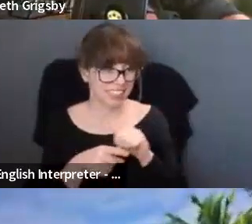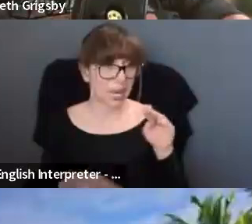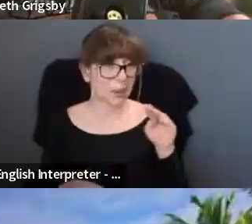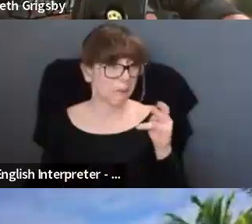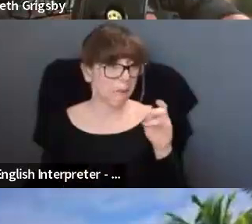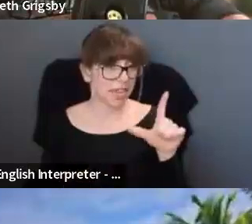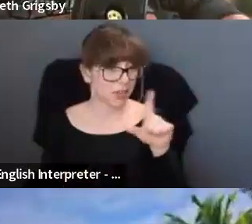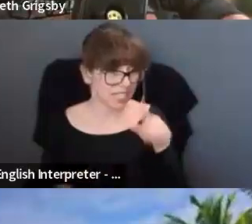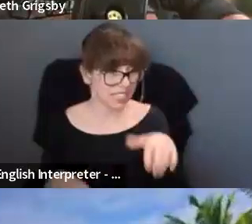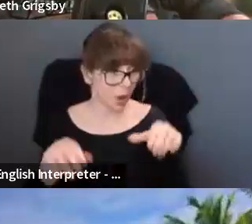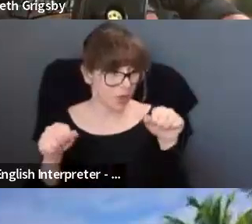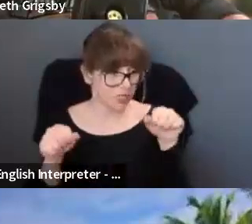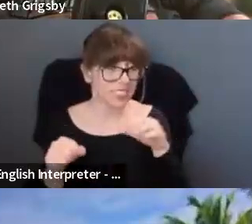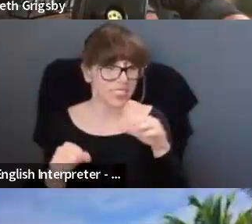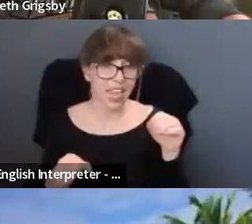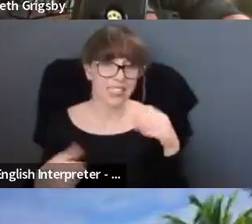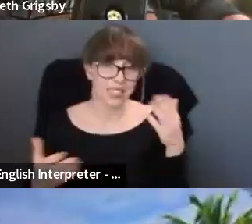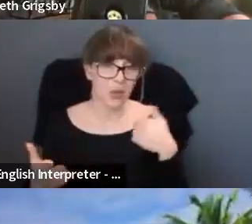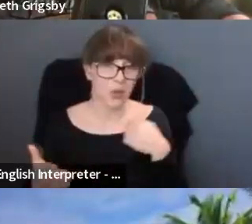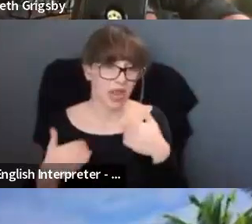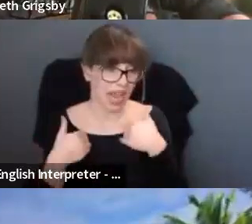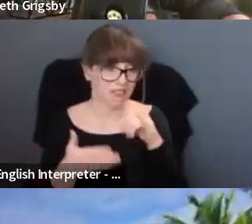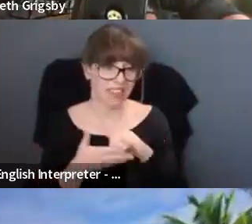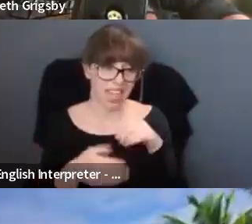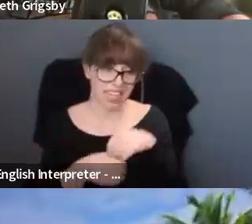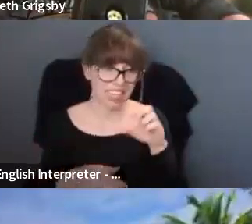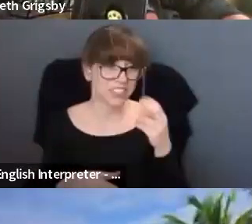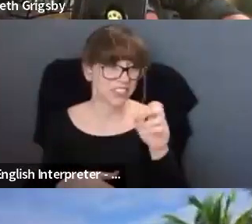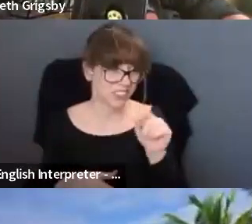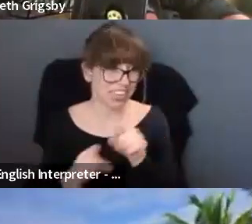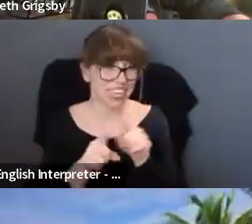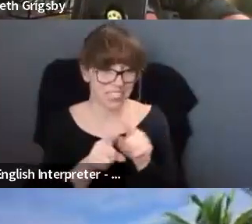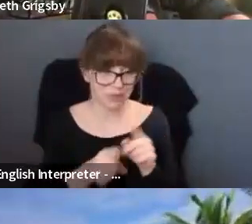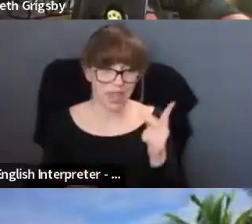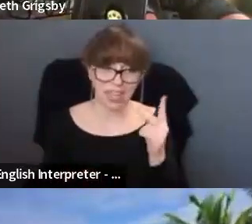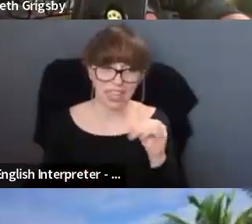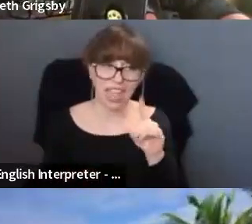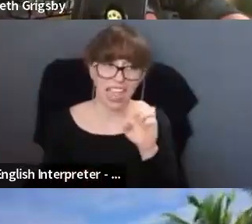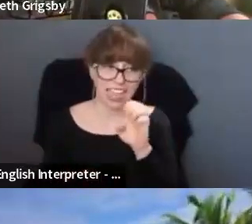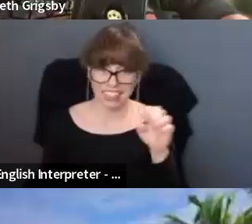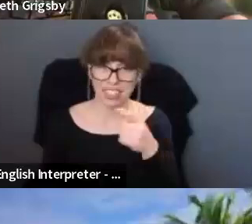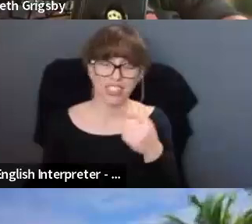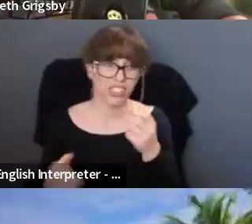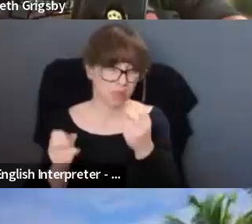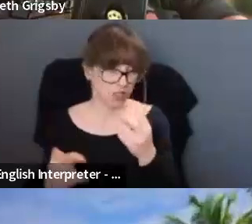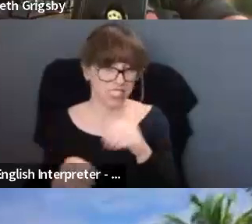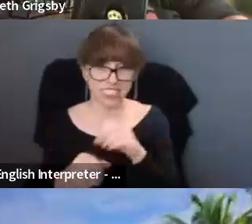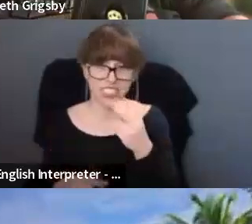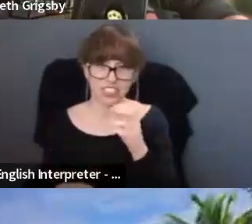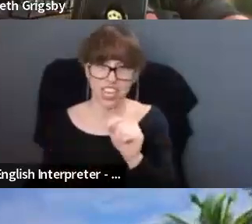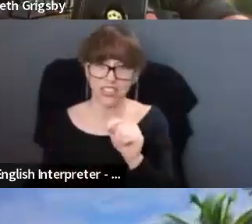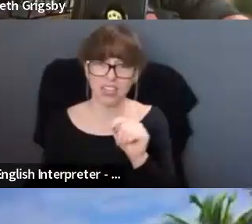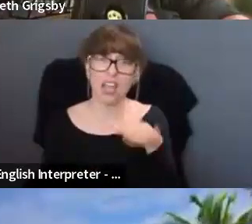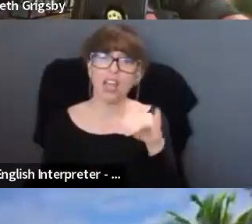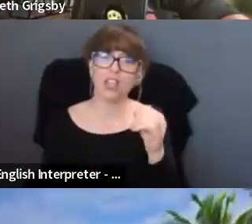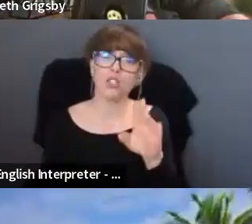is doing. And so we have that in the chat as well. The Kylie has dropped that one in there. Jordan, I'm going to share my screen